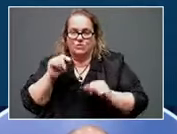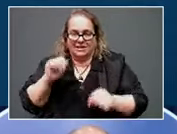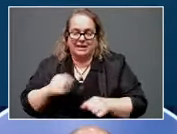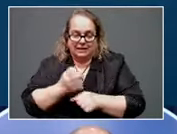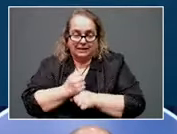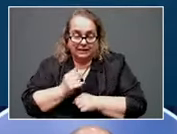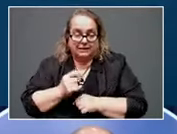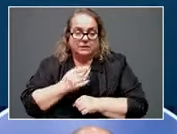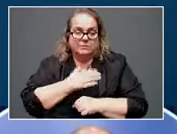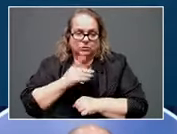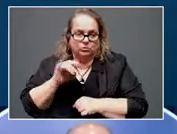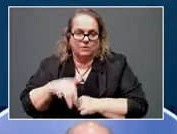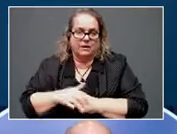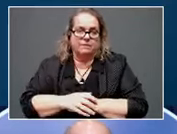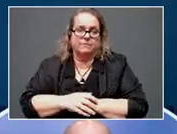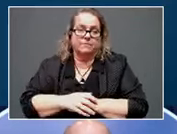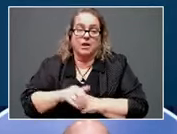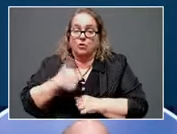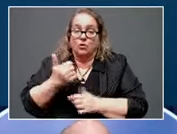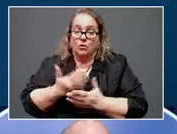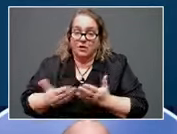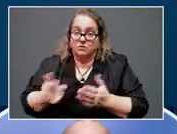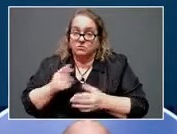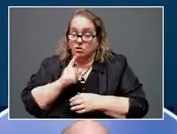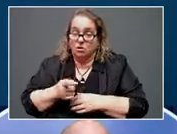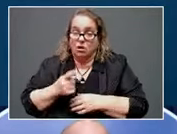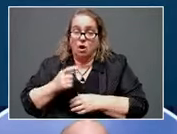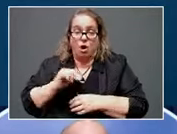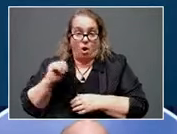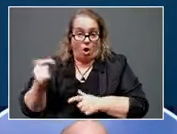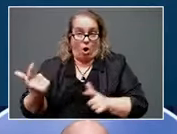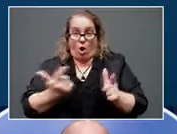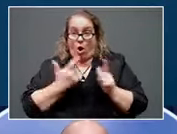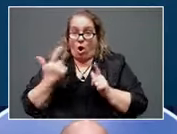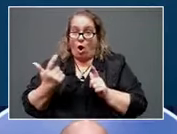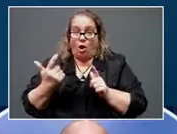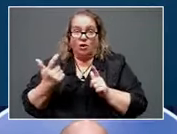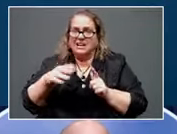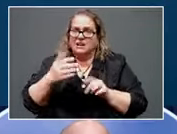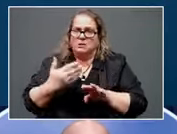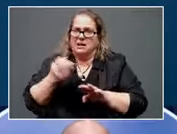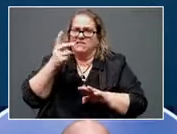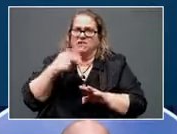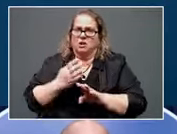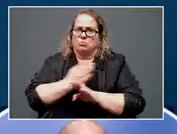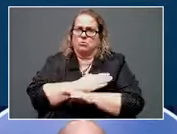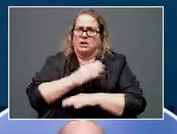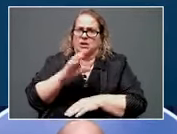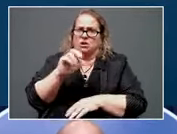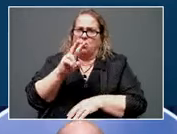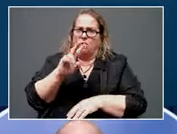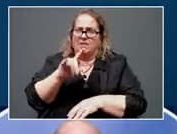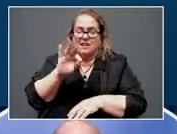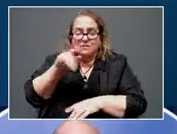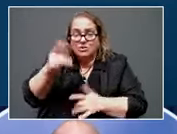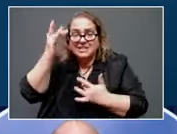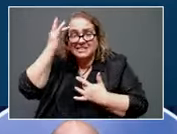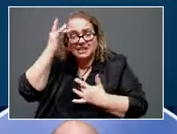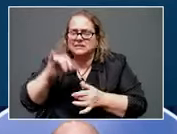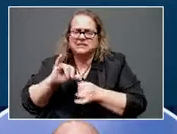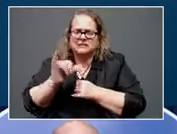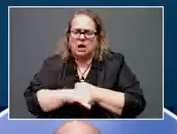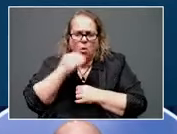do that. The other things are all of us, and this is even pre-COVID, if you are sick, please stay home. If you have a fever, if